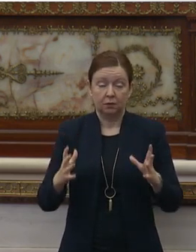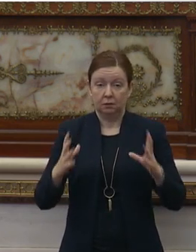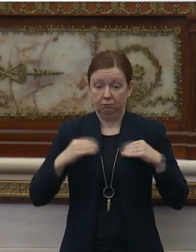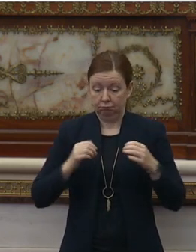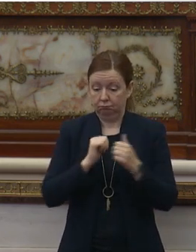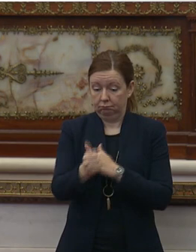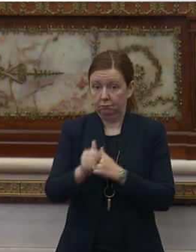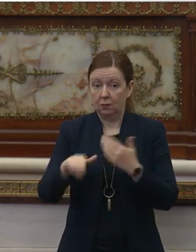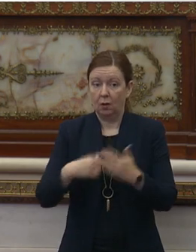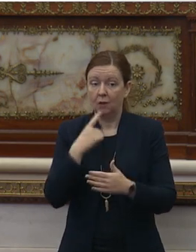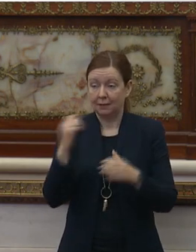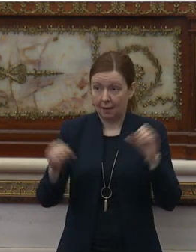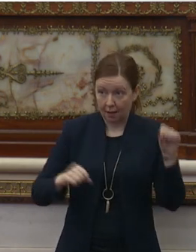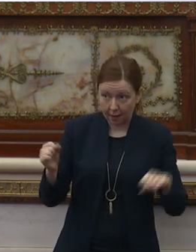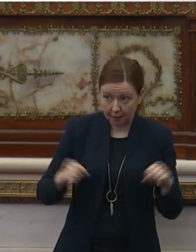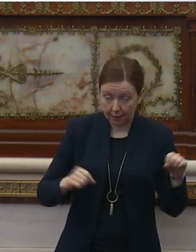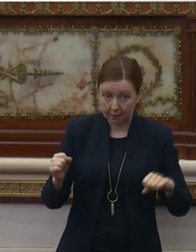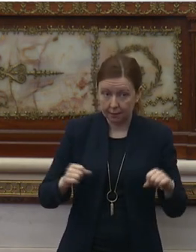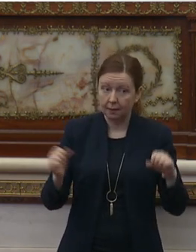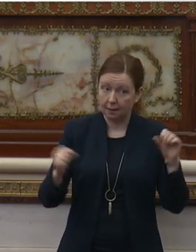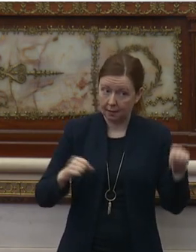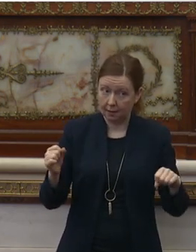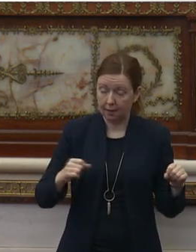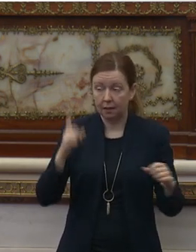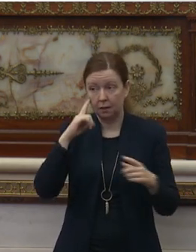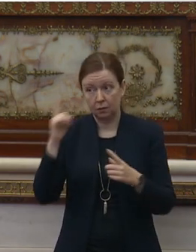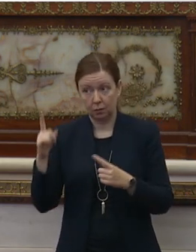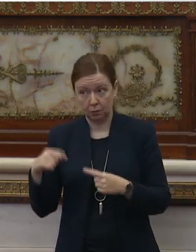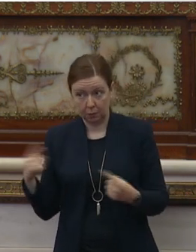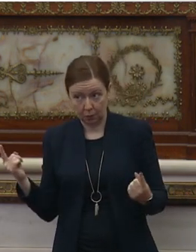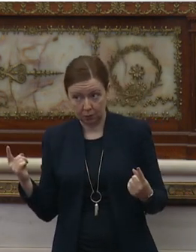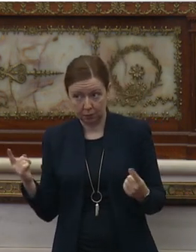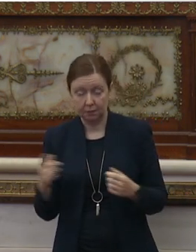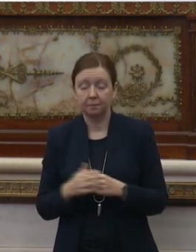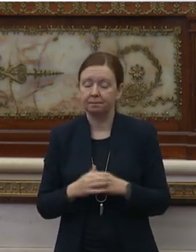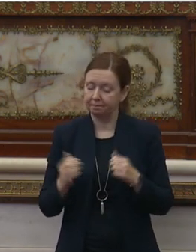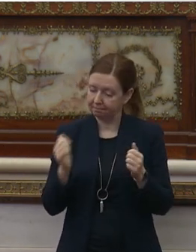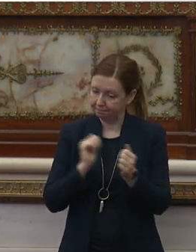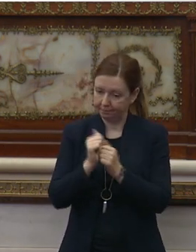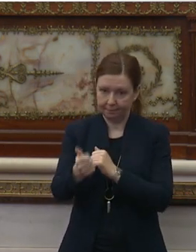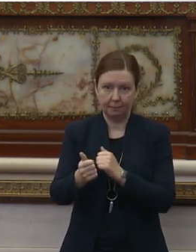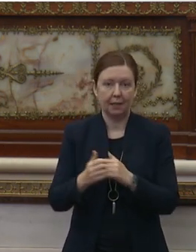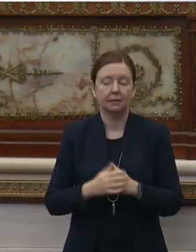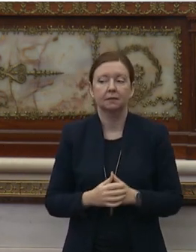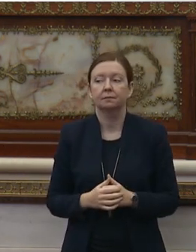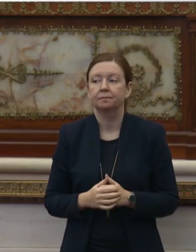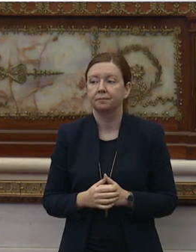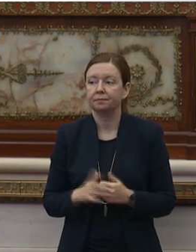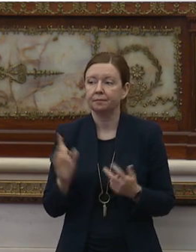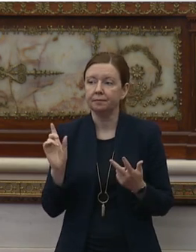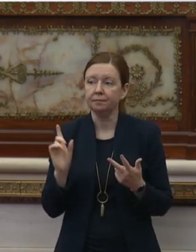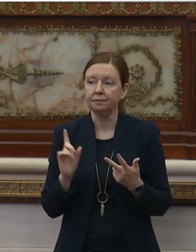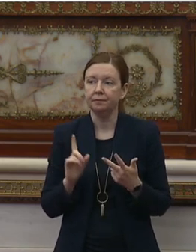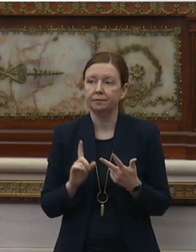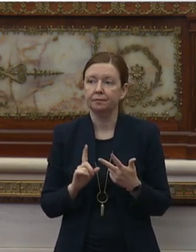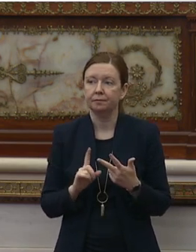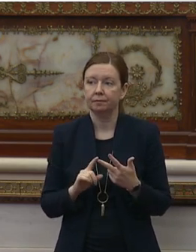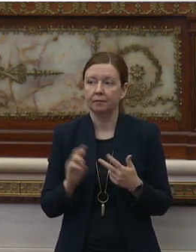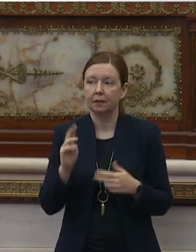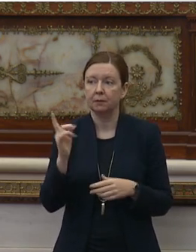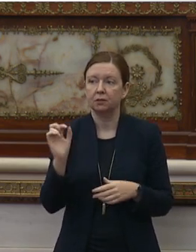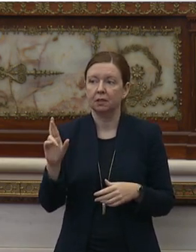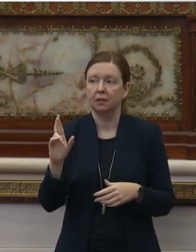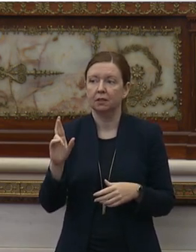adopted. All in favor indicate by saying aye. Aye. Those opposed, ayes have it, and that resolution is adopted. Mr.